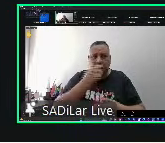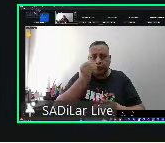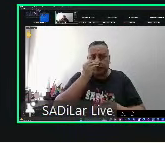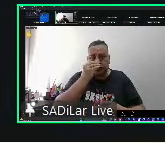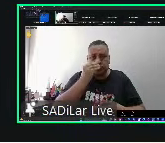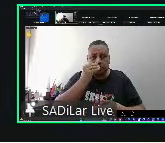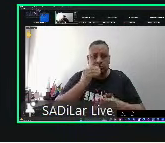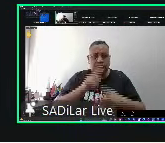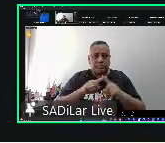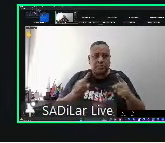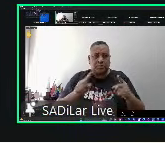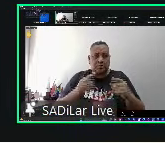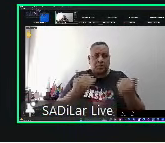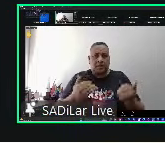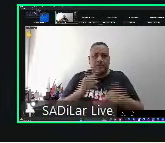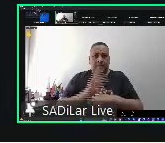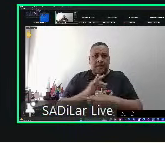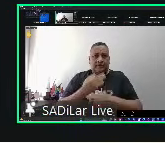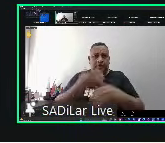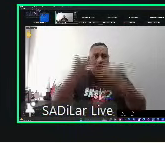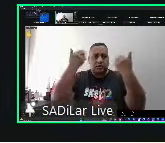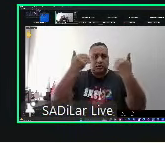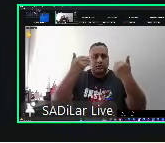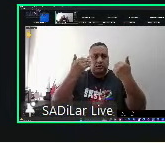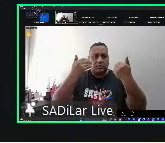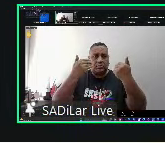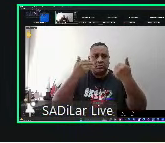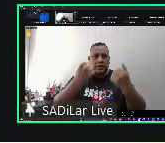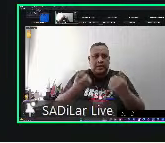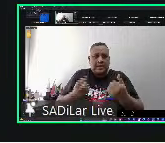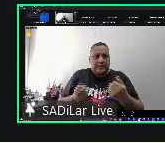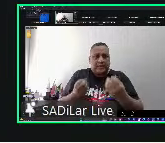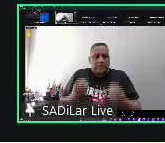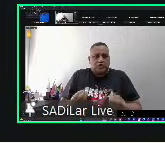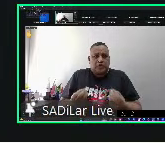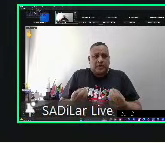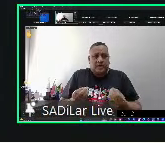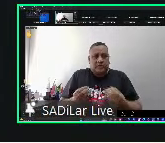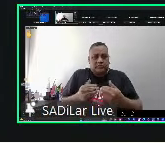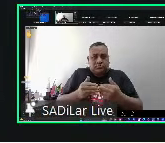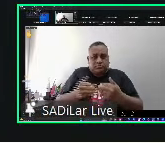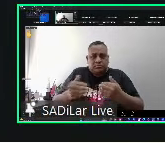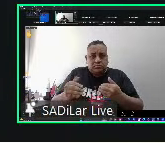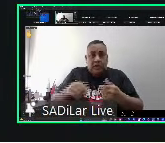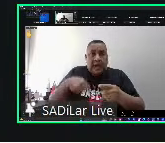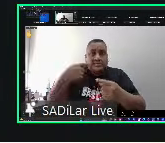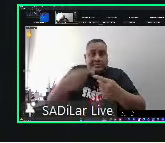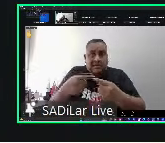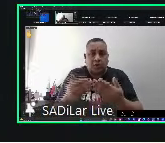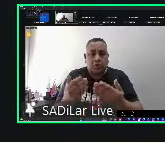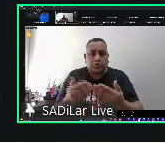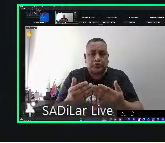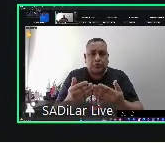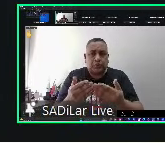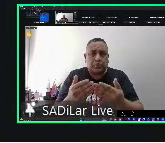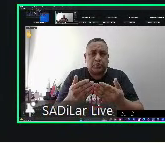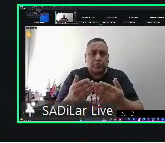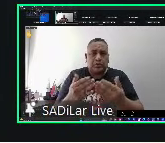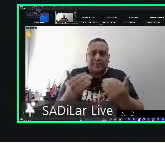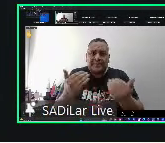when they are informed or they diagnosed that they are deaf, the parents, the kids are diagnosed as deaf,